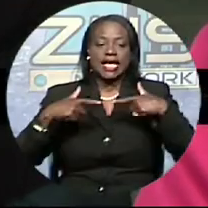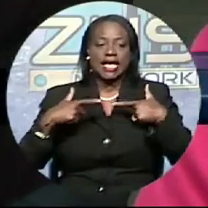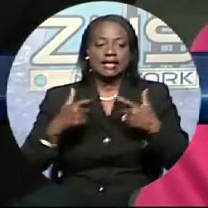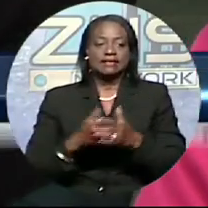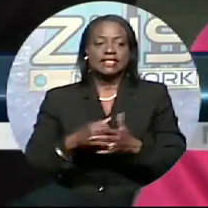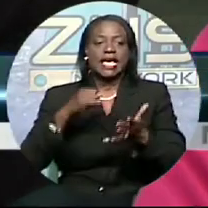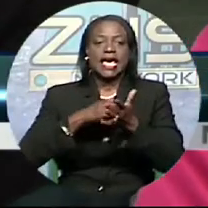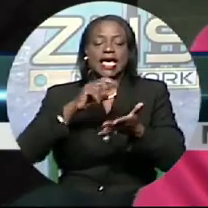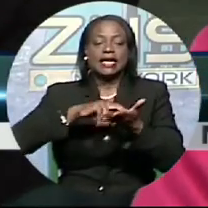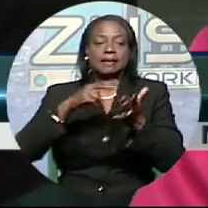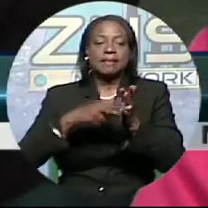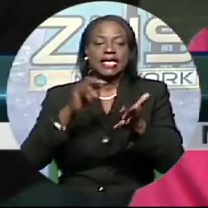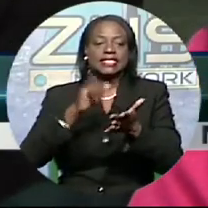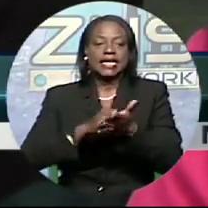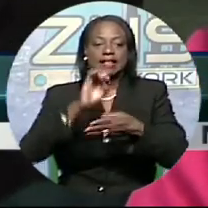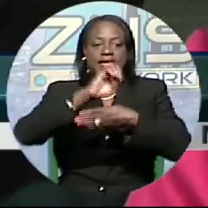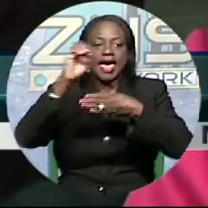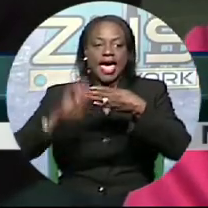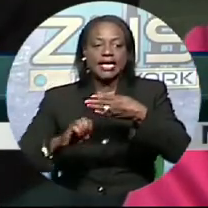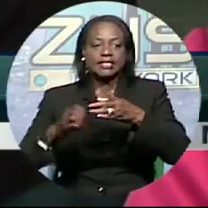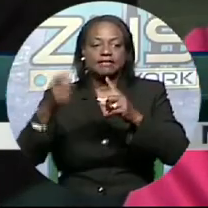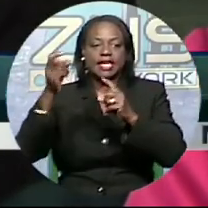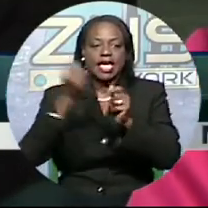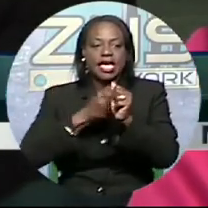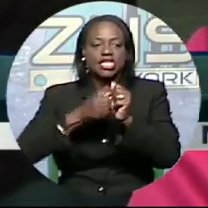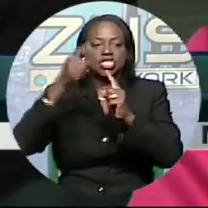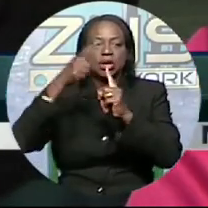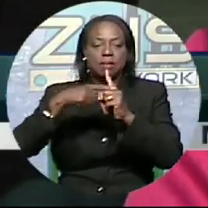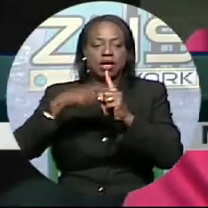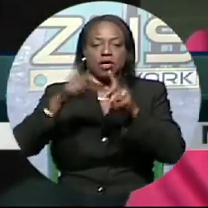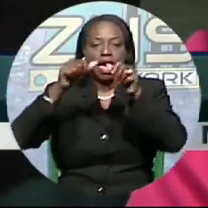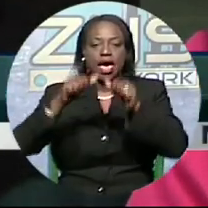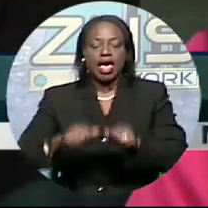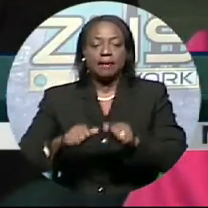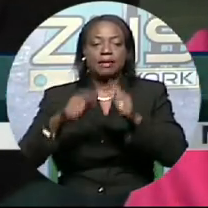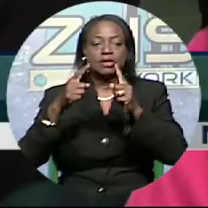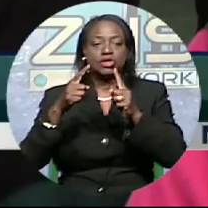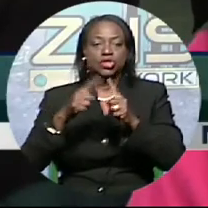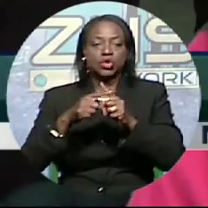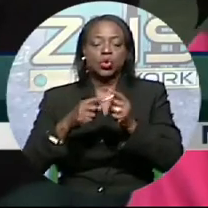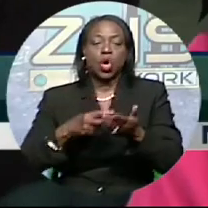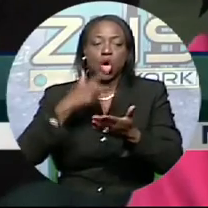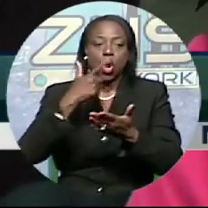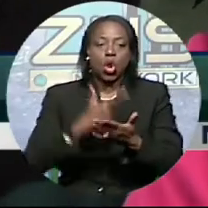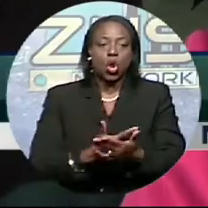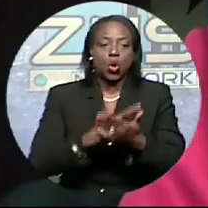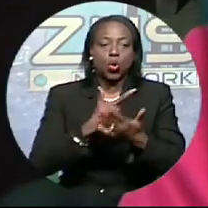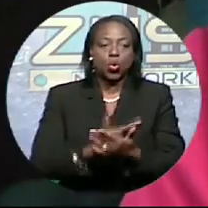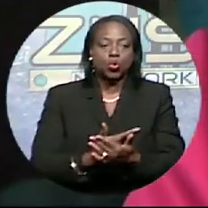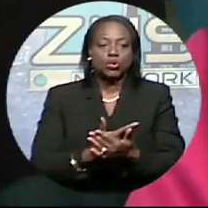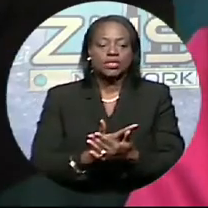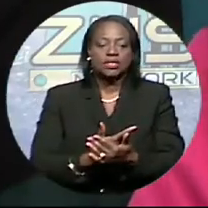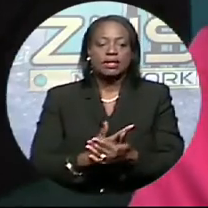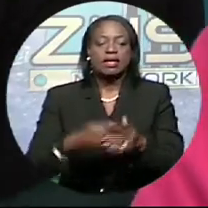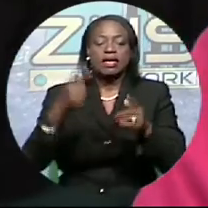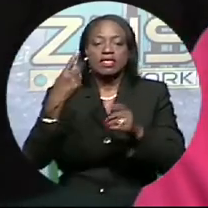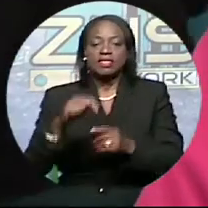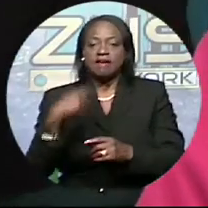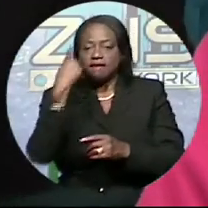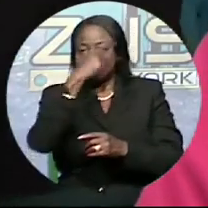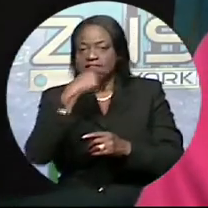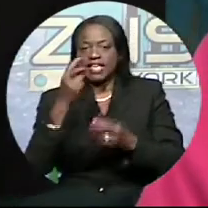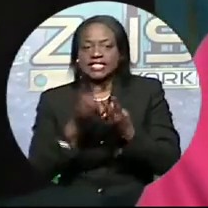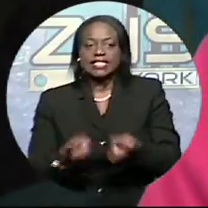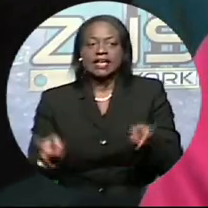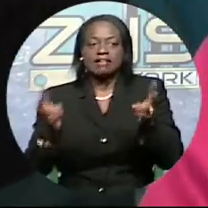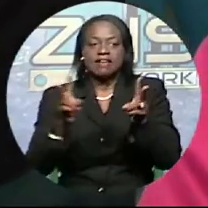it means that at the end of each month, we are able to reload the face value